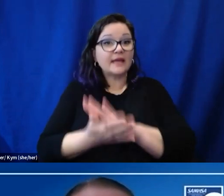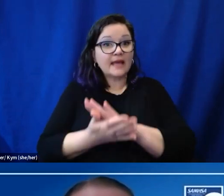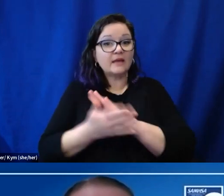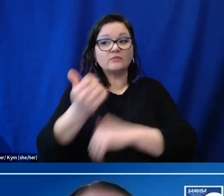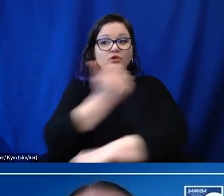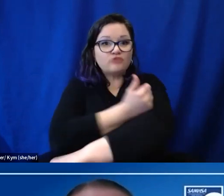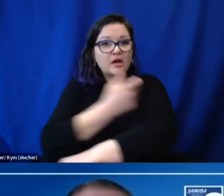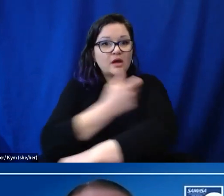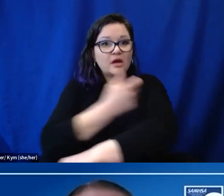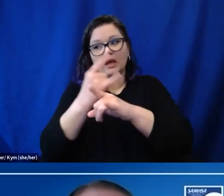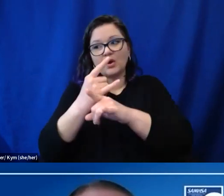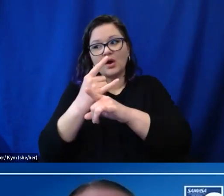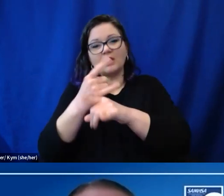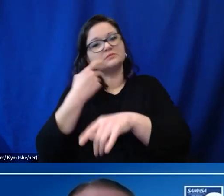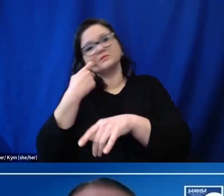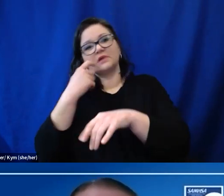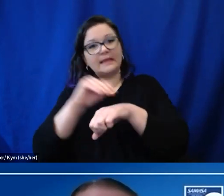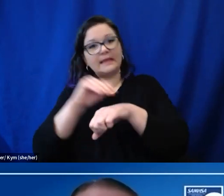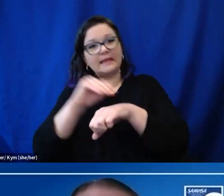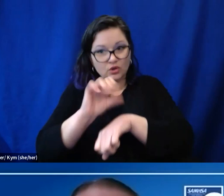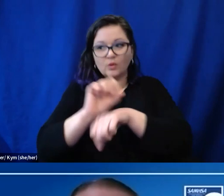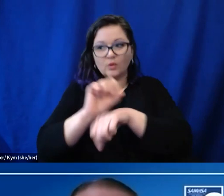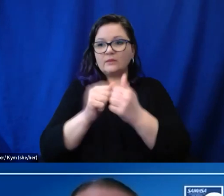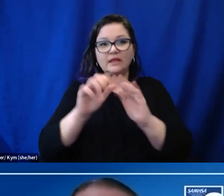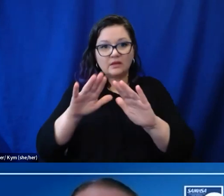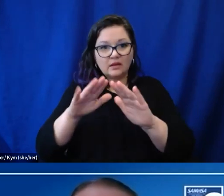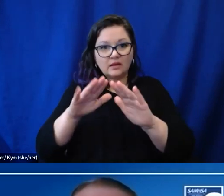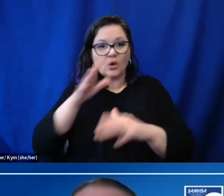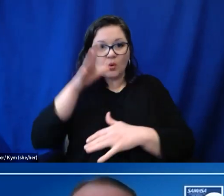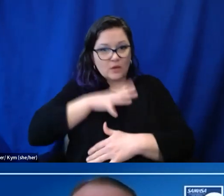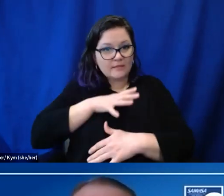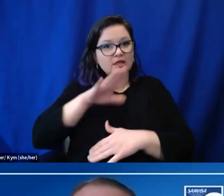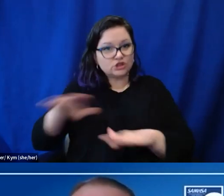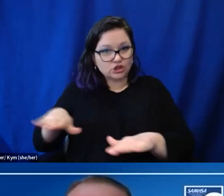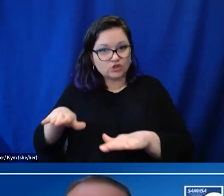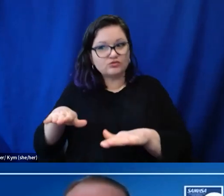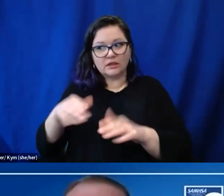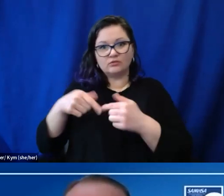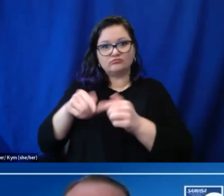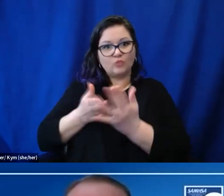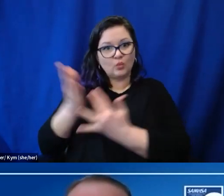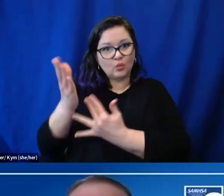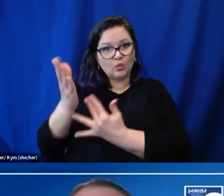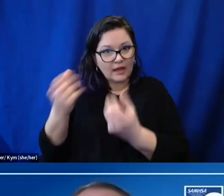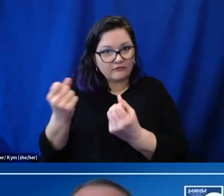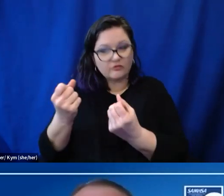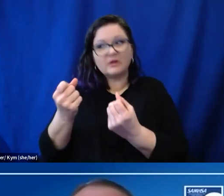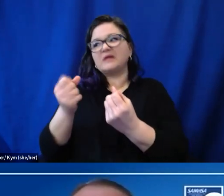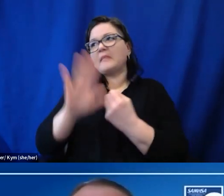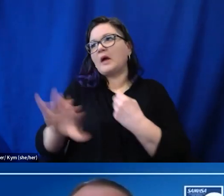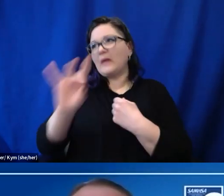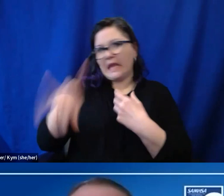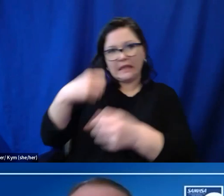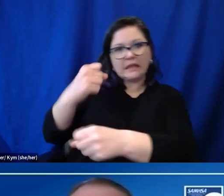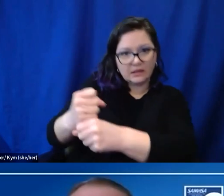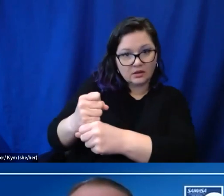counselor, worked there with women and children in recovery for about eight years in both